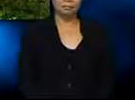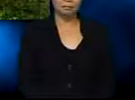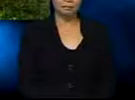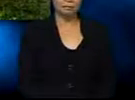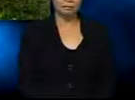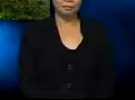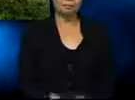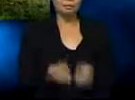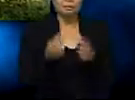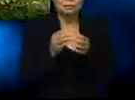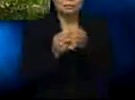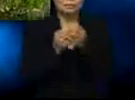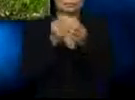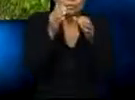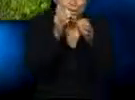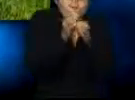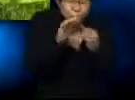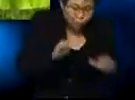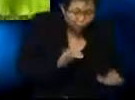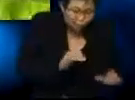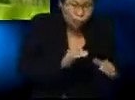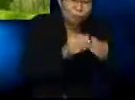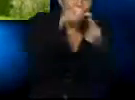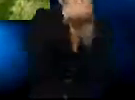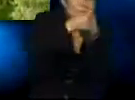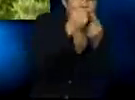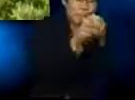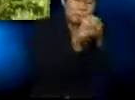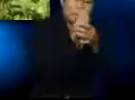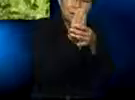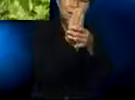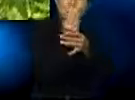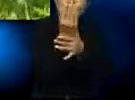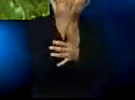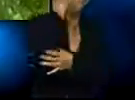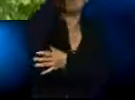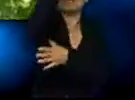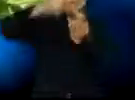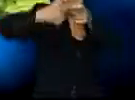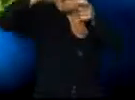A small banana plant grows to become a big banana plant.